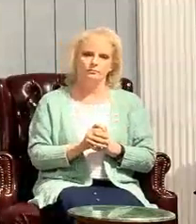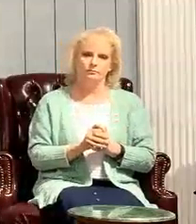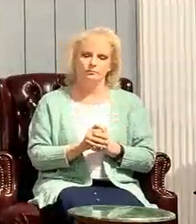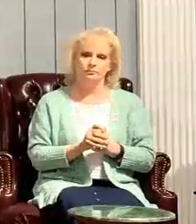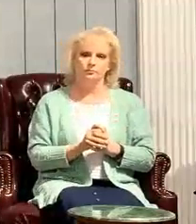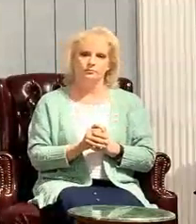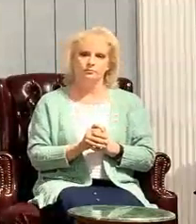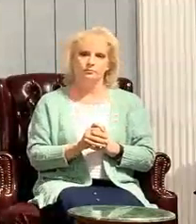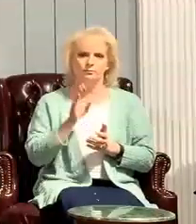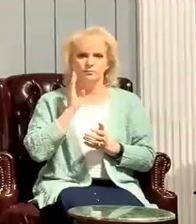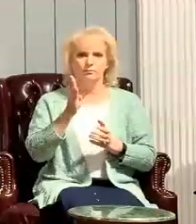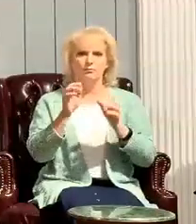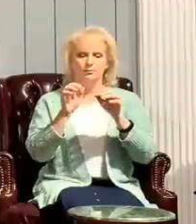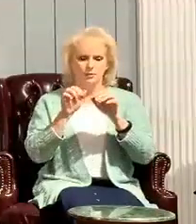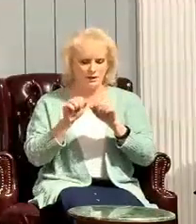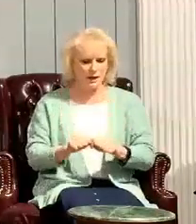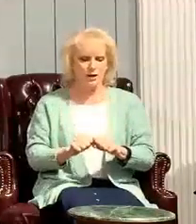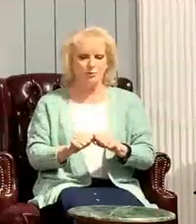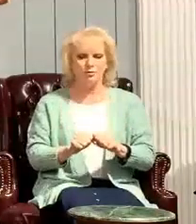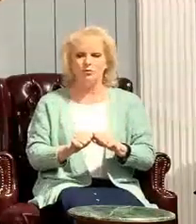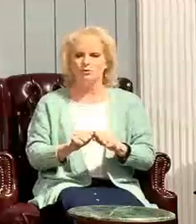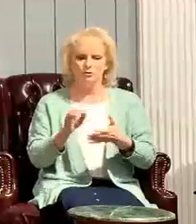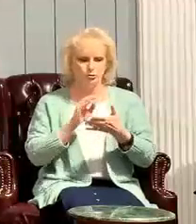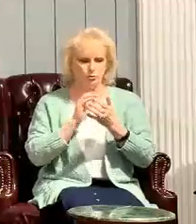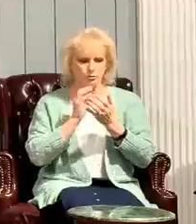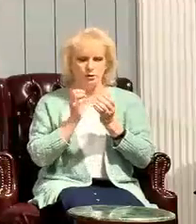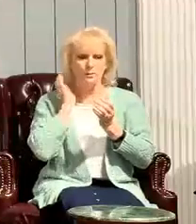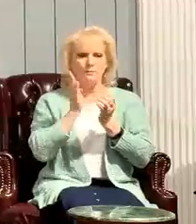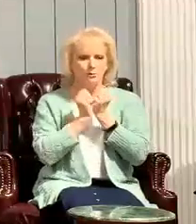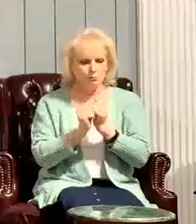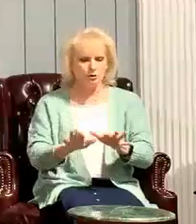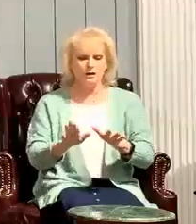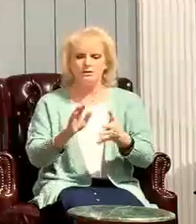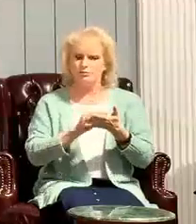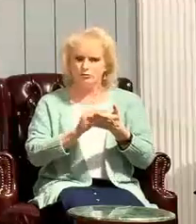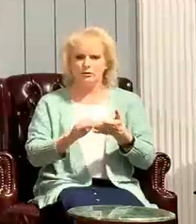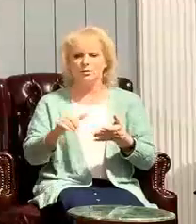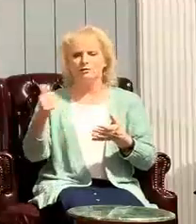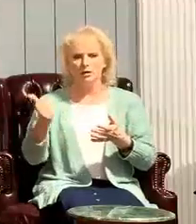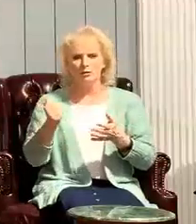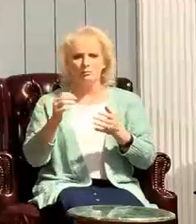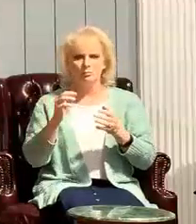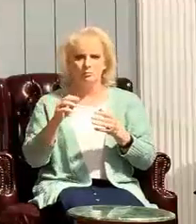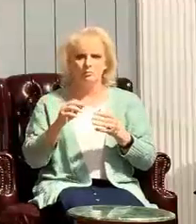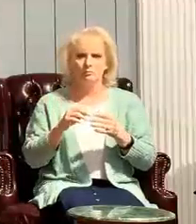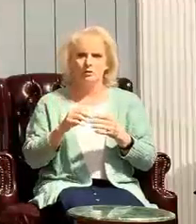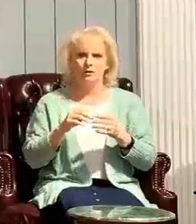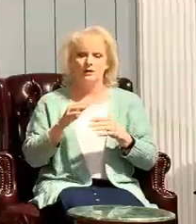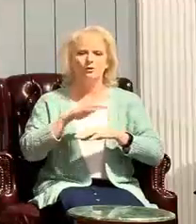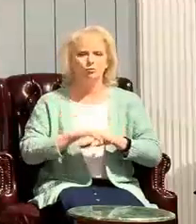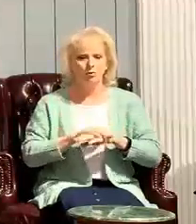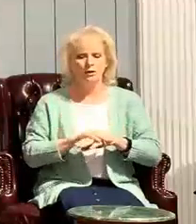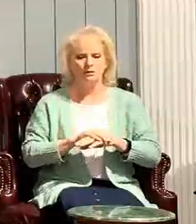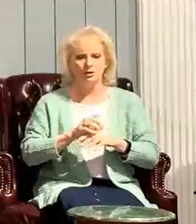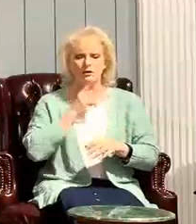Well, being able to be a blessing, being able to forgive someone else, being able to give to meet someone else, it rests on the fact that you know that